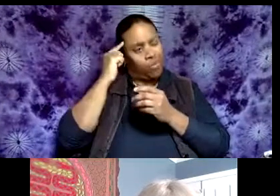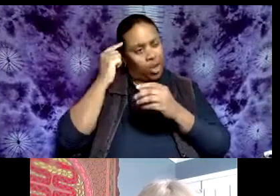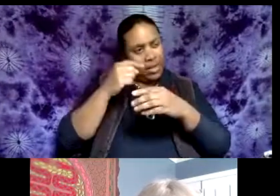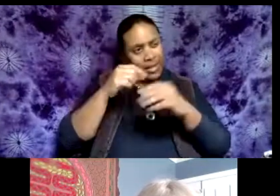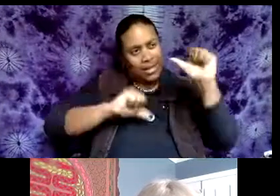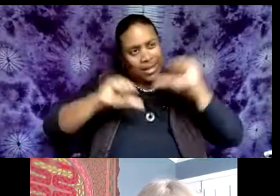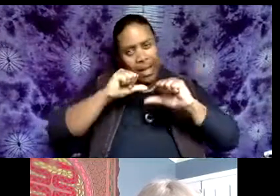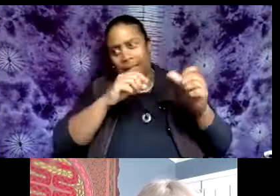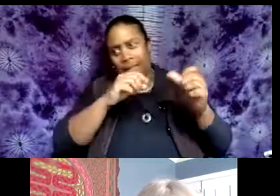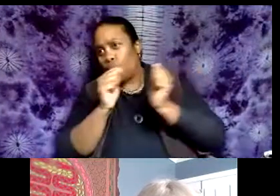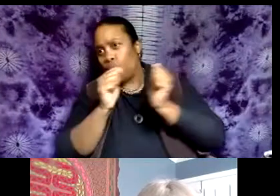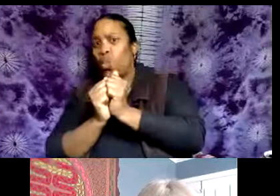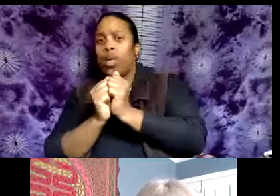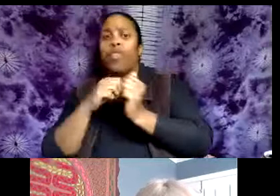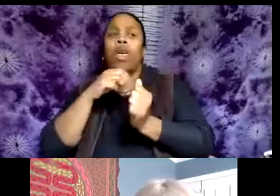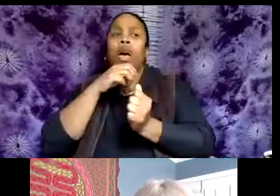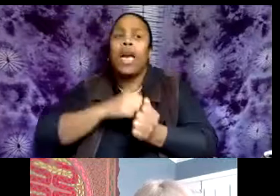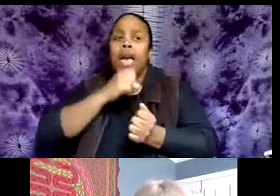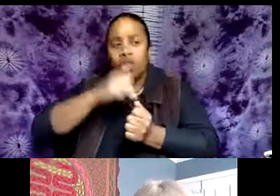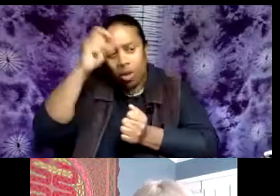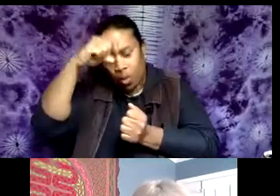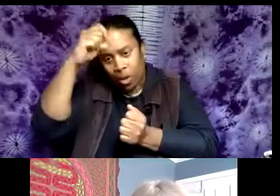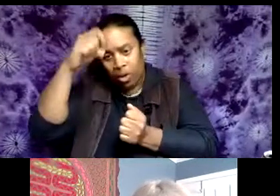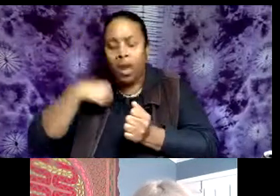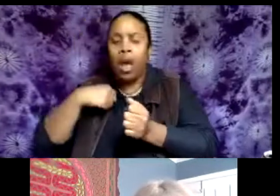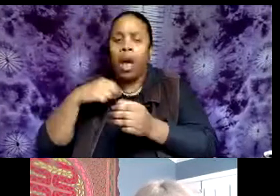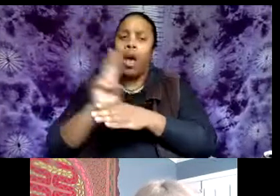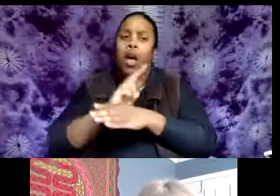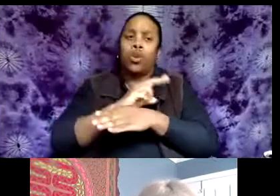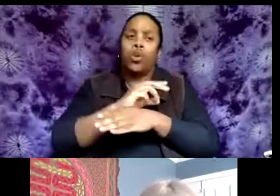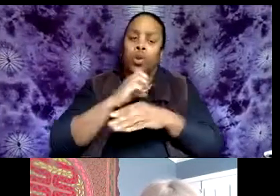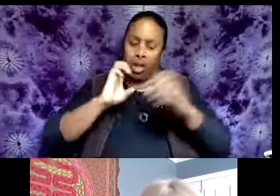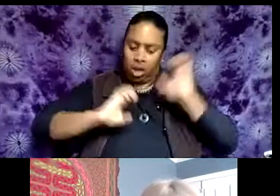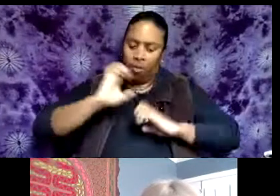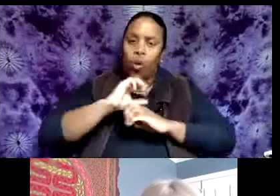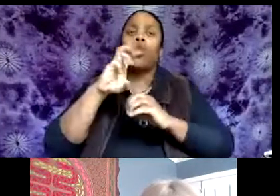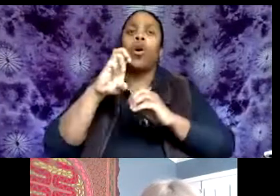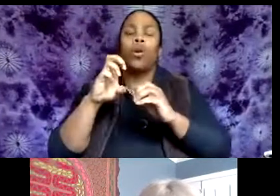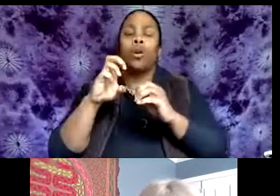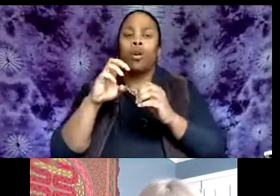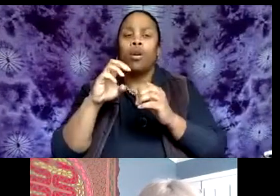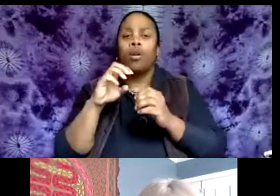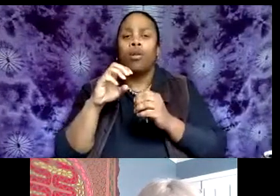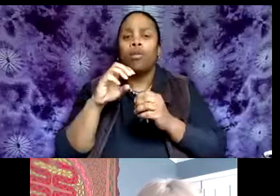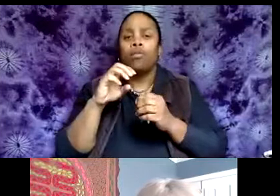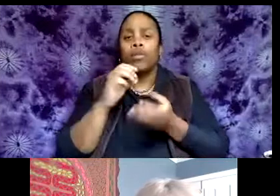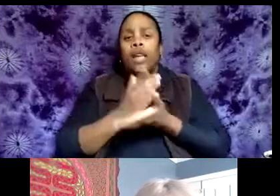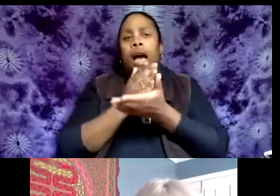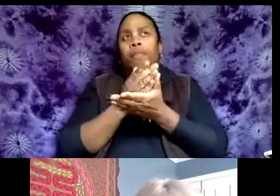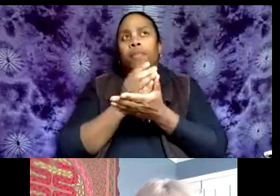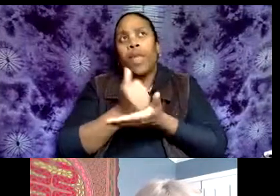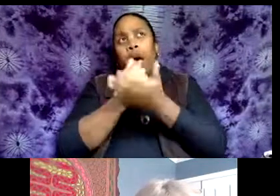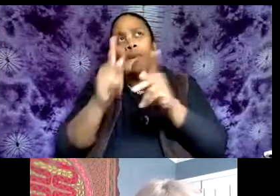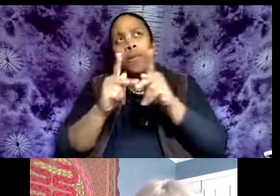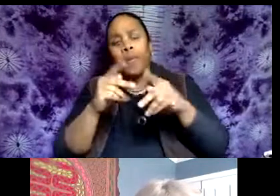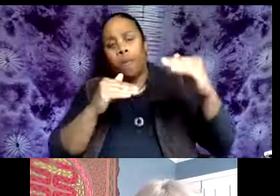thrive. I use methods such as the emotion code and the body code to identify underlying imbalances that people are struggling with. I have a